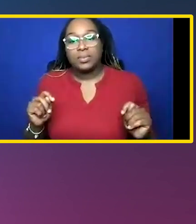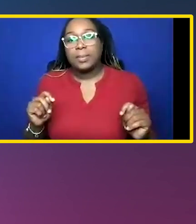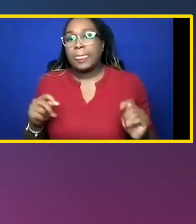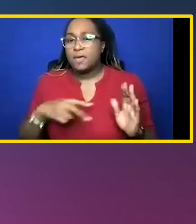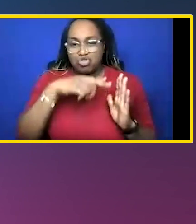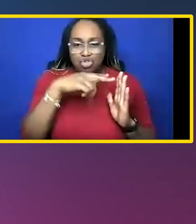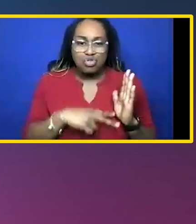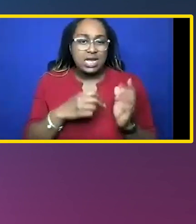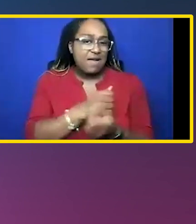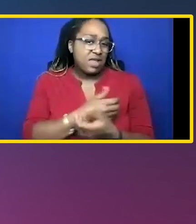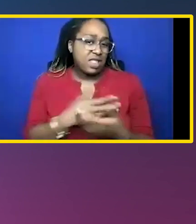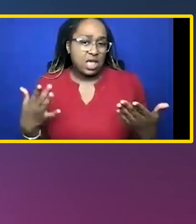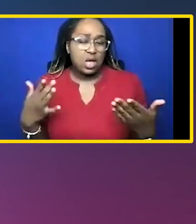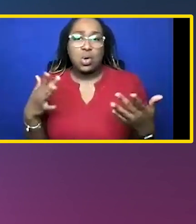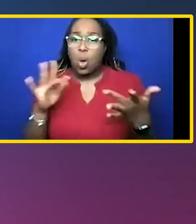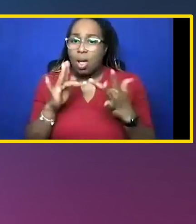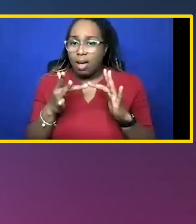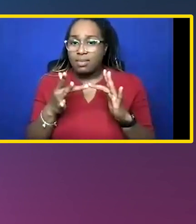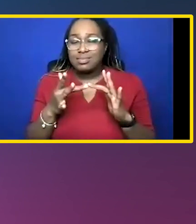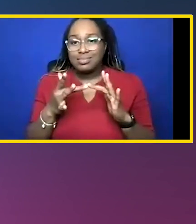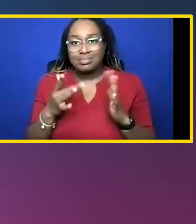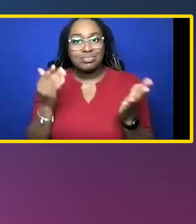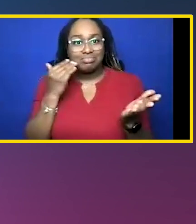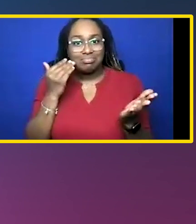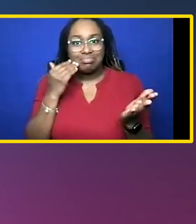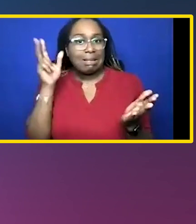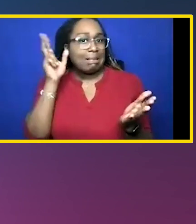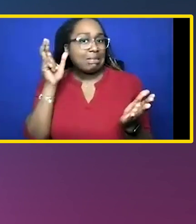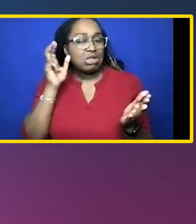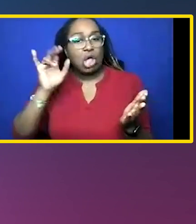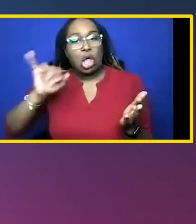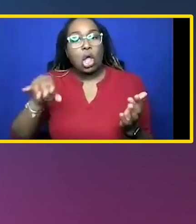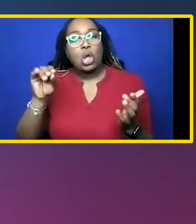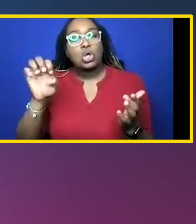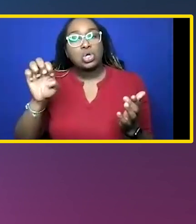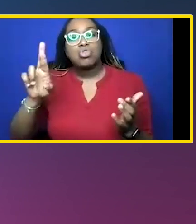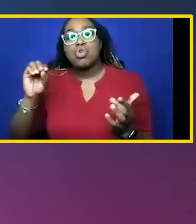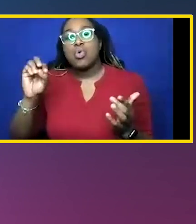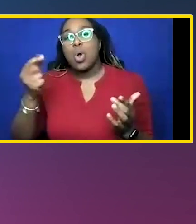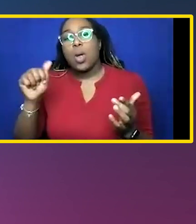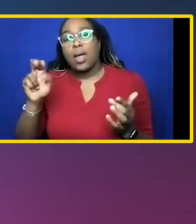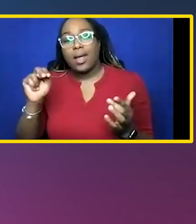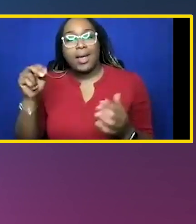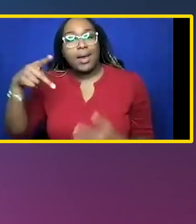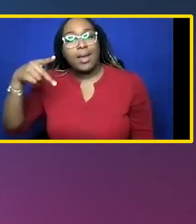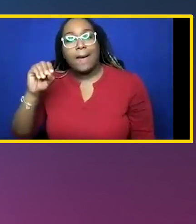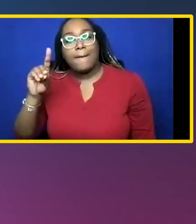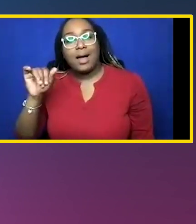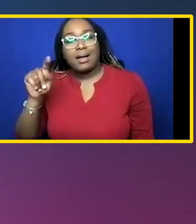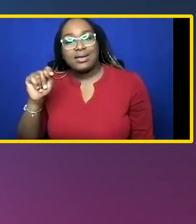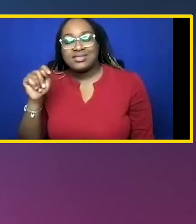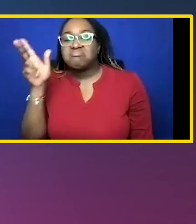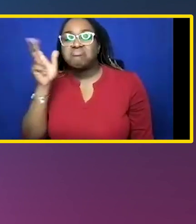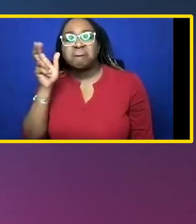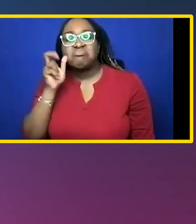read everything. Go online. I mean, listen to a Joe Rogan podcast, okay? Go do and read everything